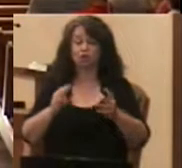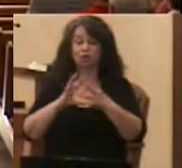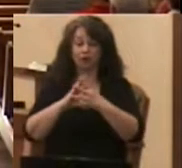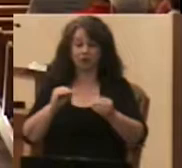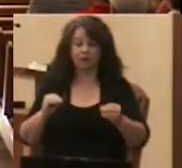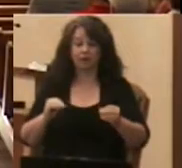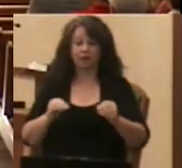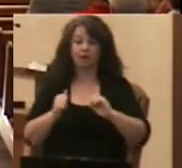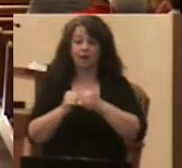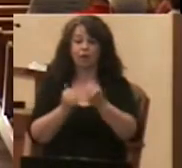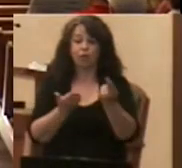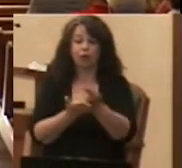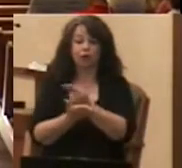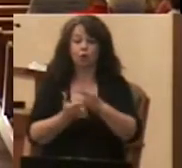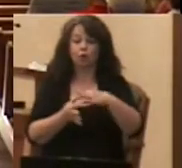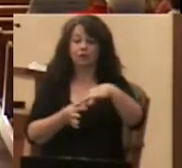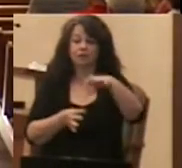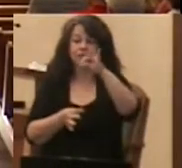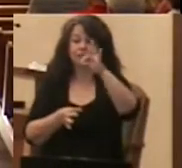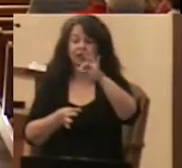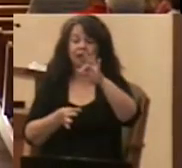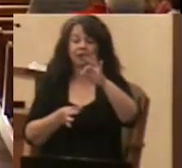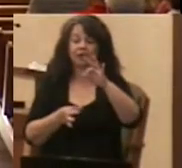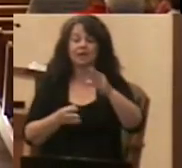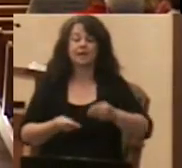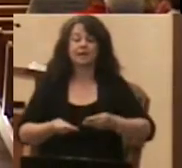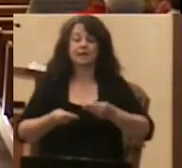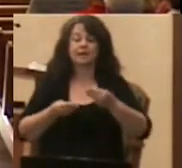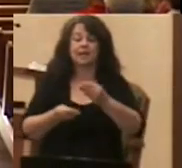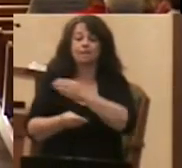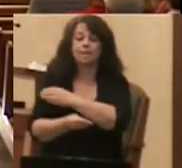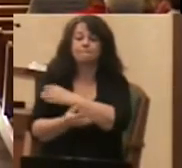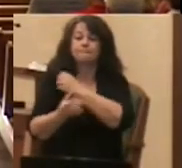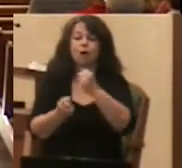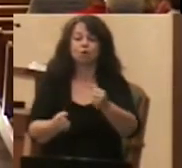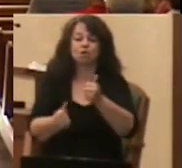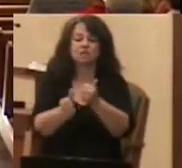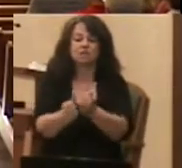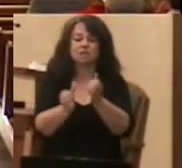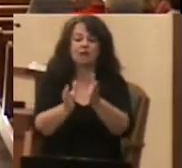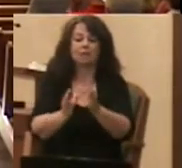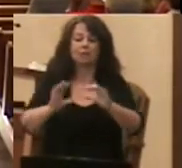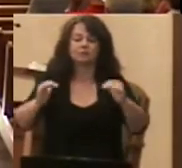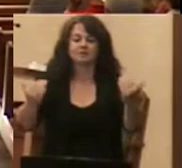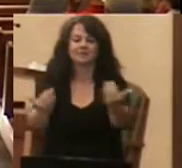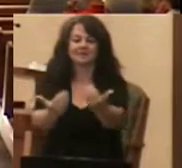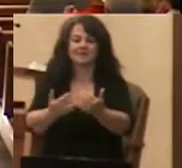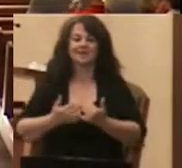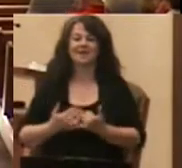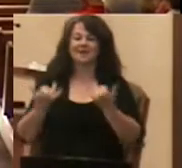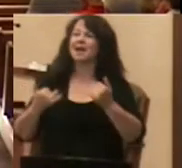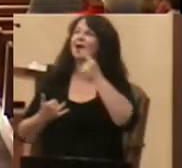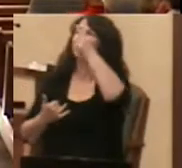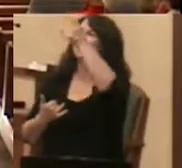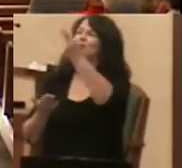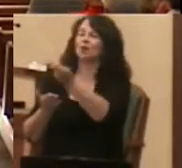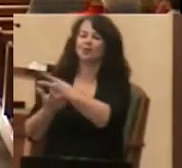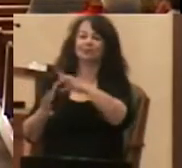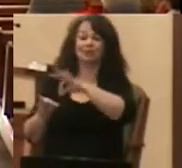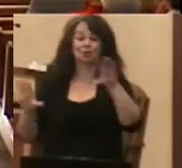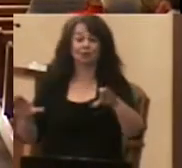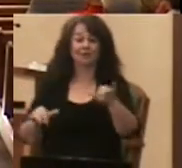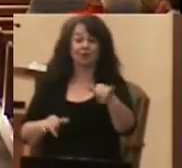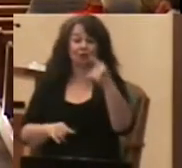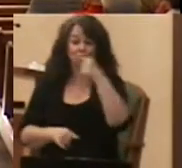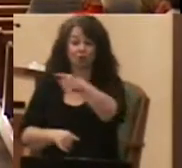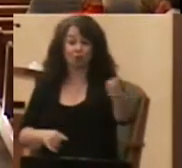the Holy Spirit gave power to the disciples and gave them faith. And now the Holy Spirit does the same for you.